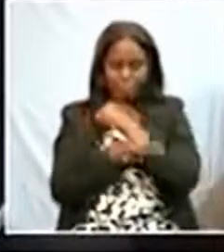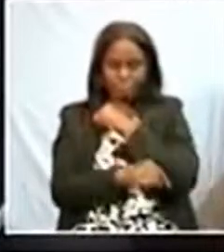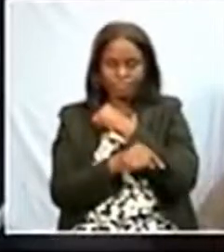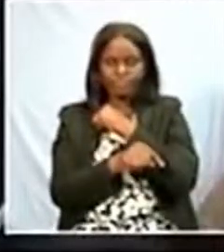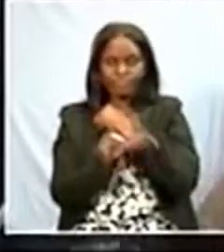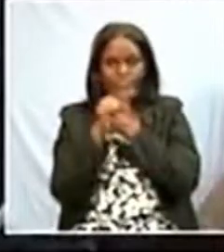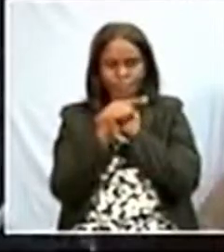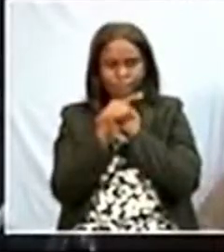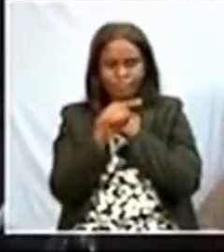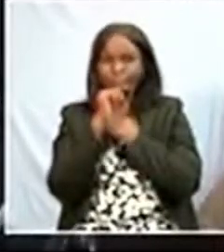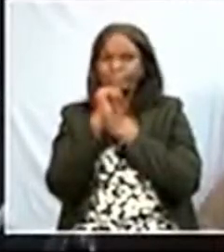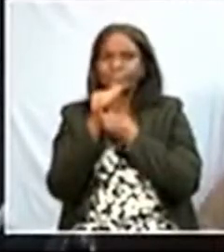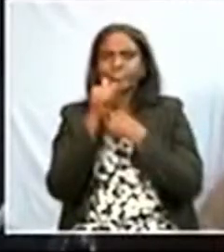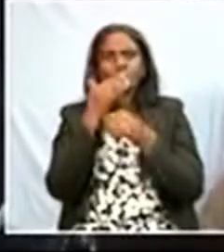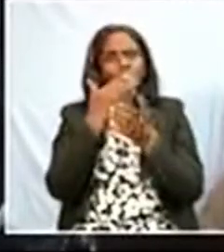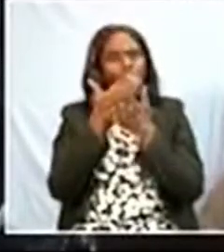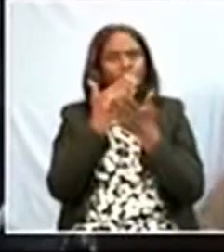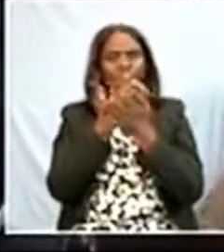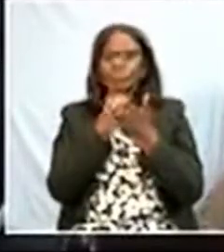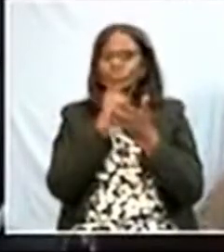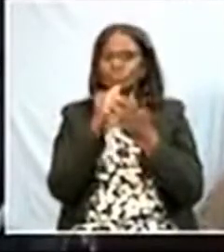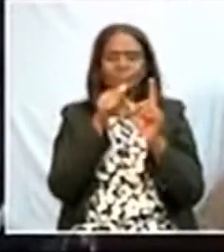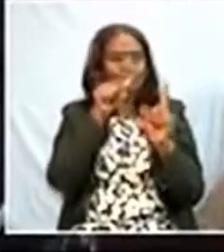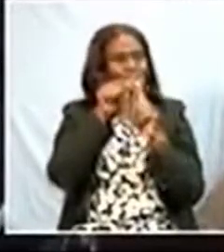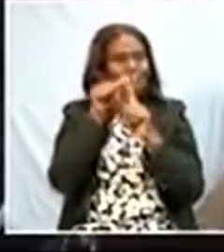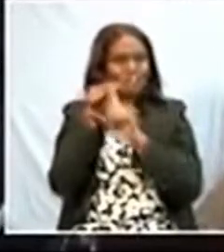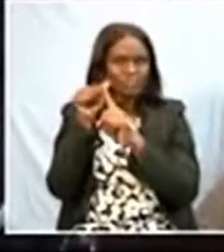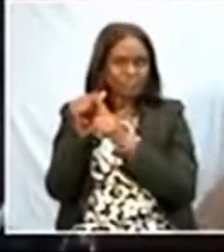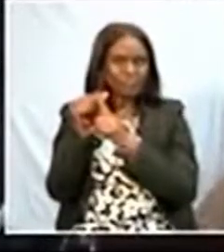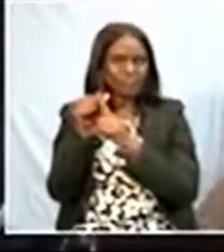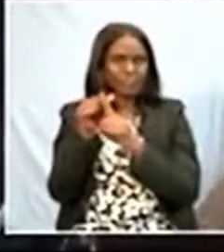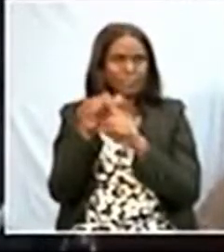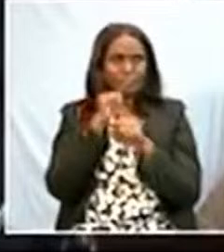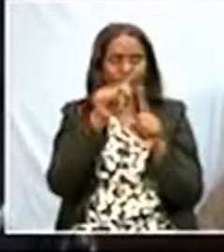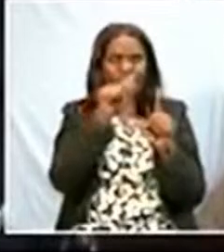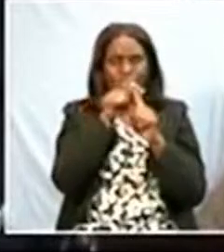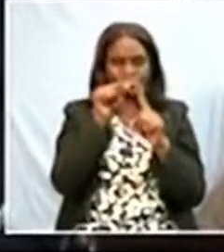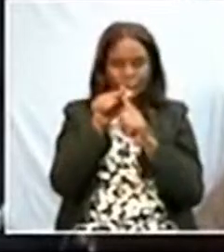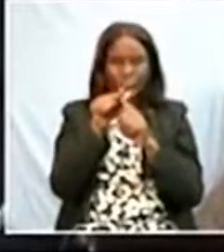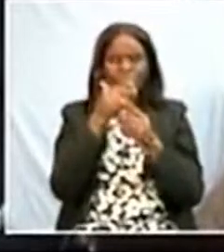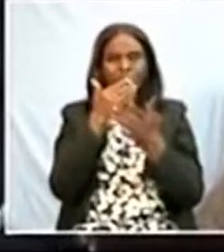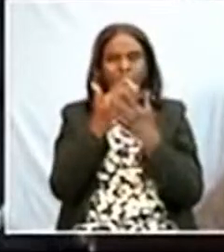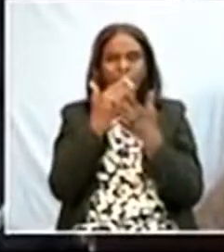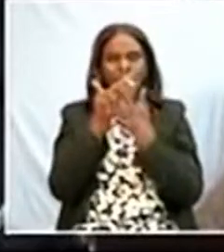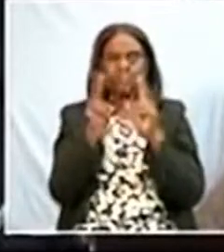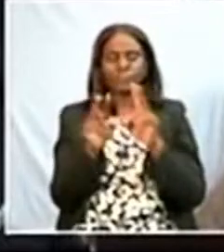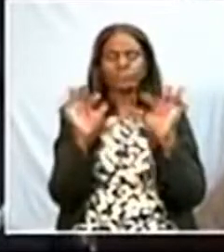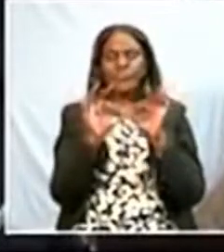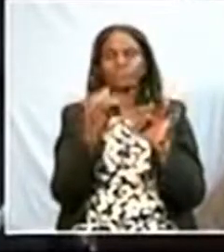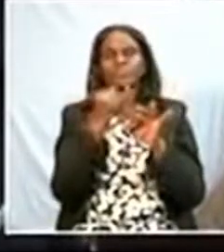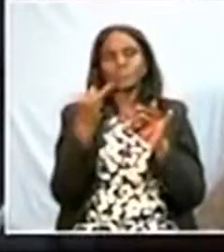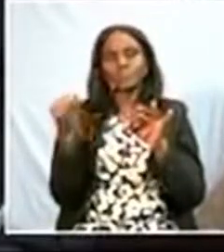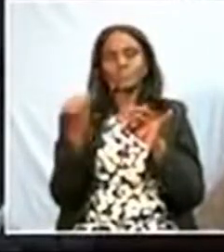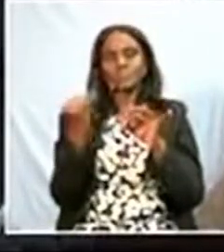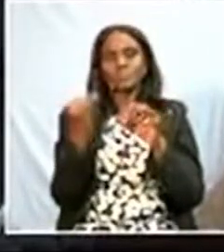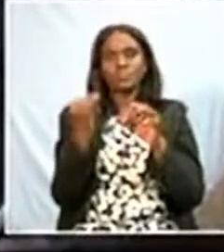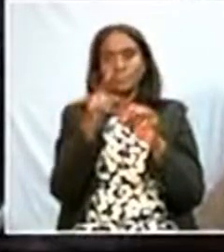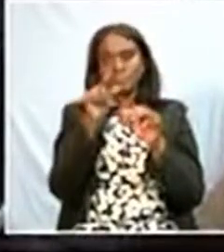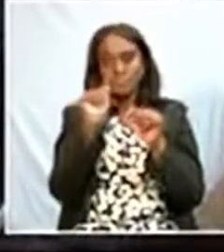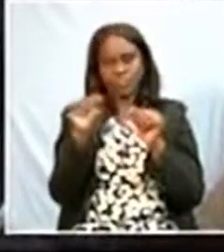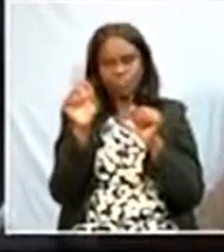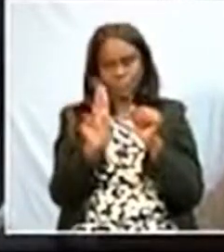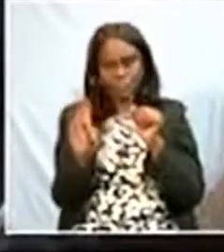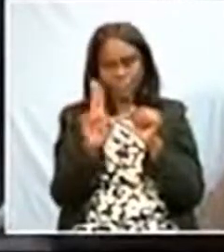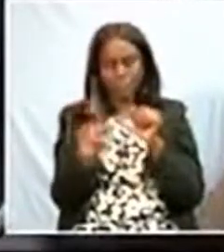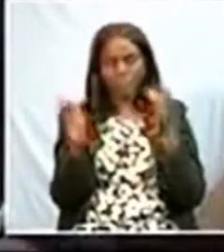format is not, it is not catching pertinent issues. So you might use